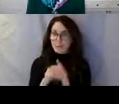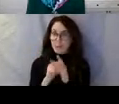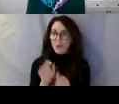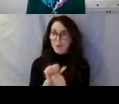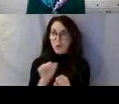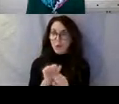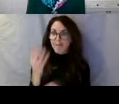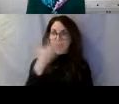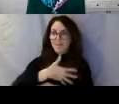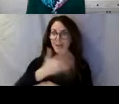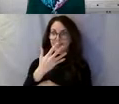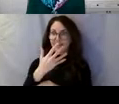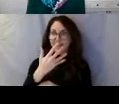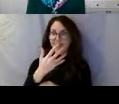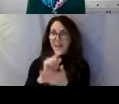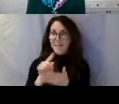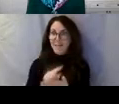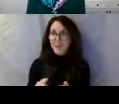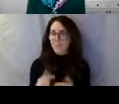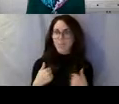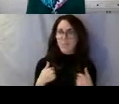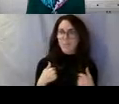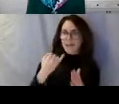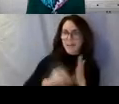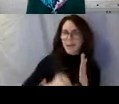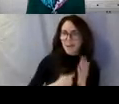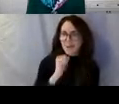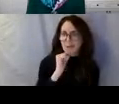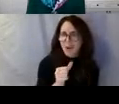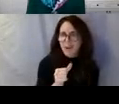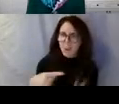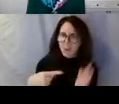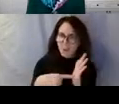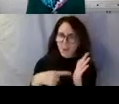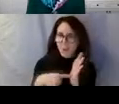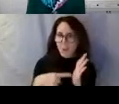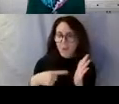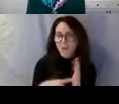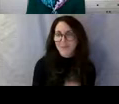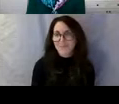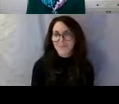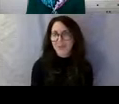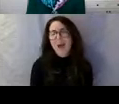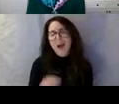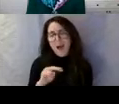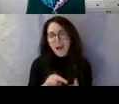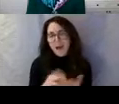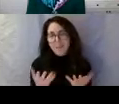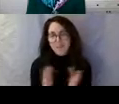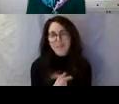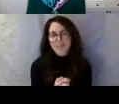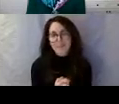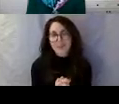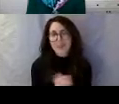but somehow in the theater we're not. Like it's a century overdue. And there's a lot of other things that go on with that. And so what's